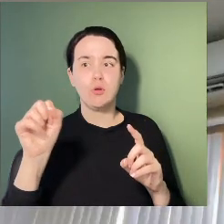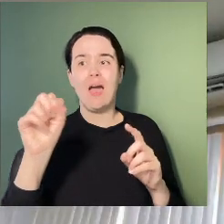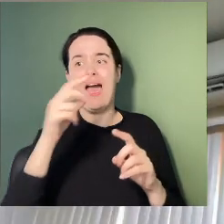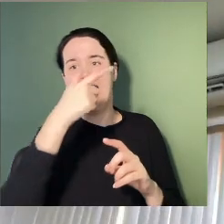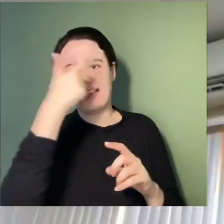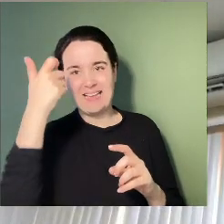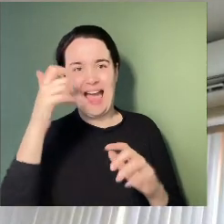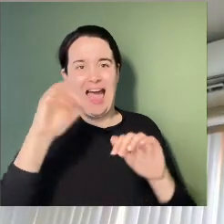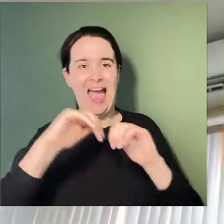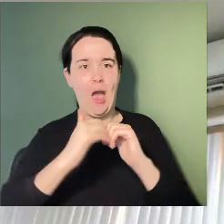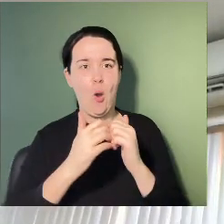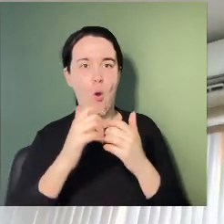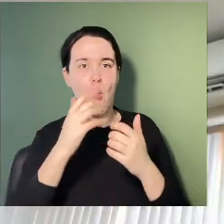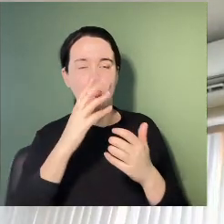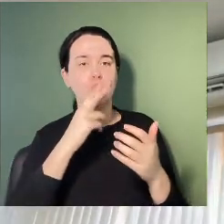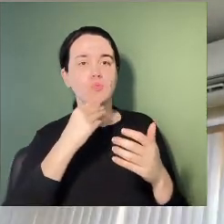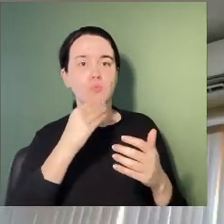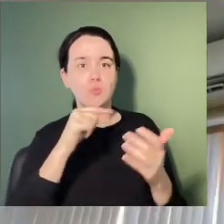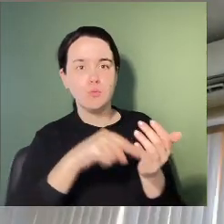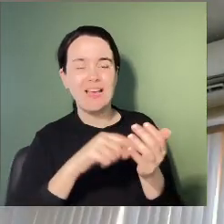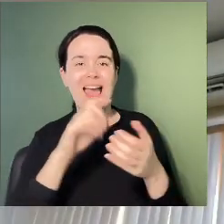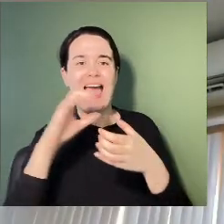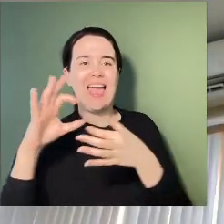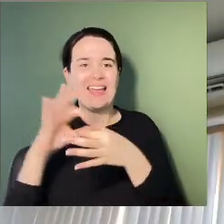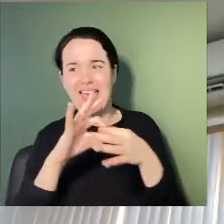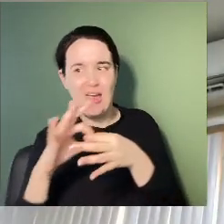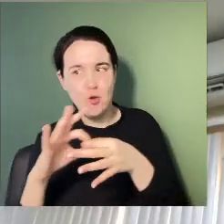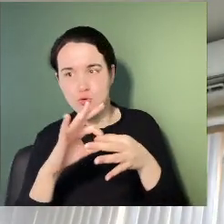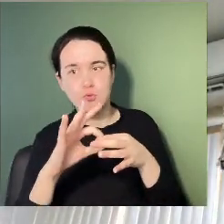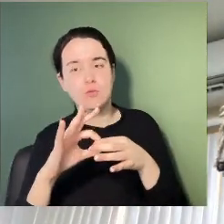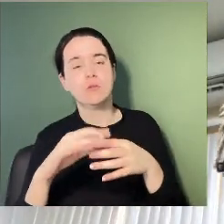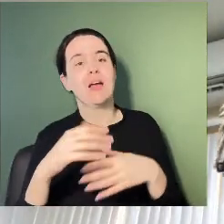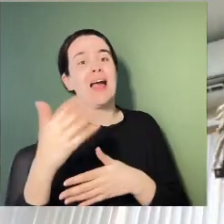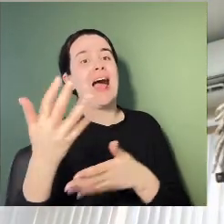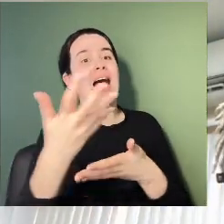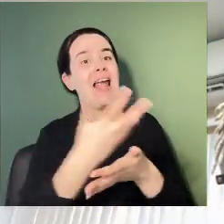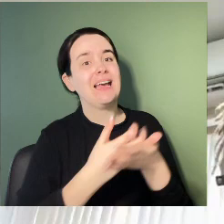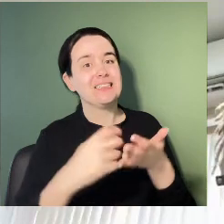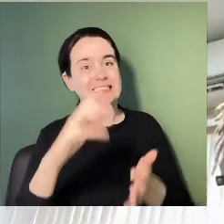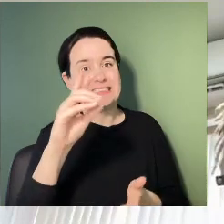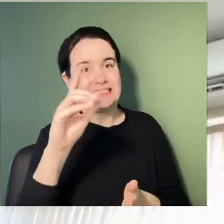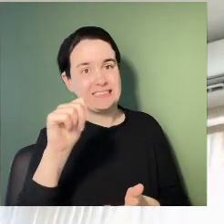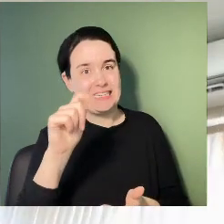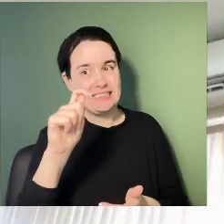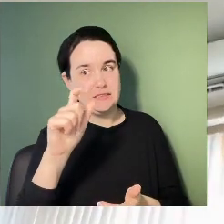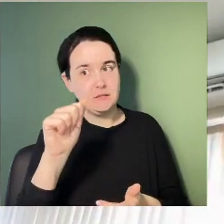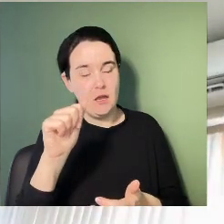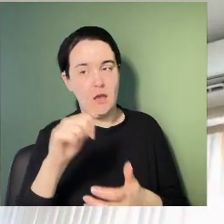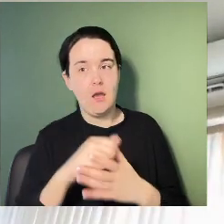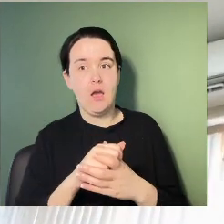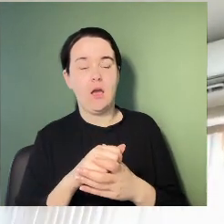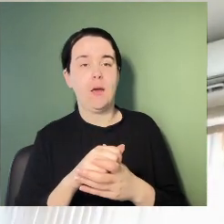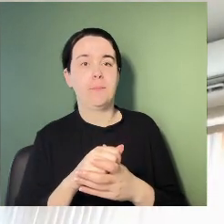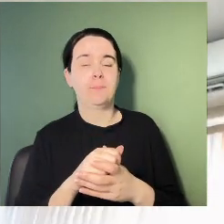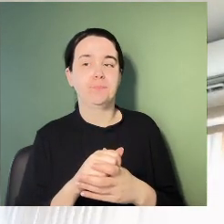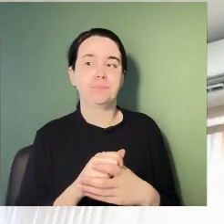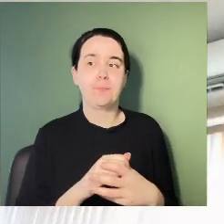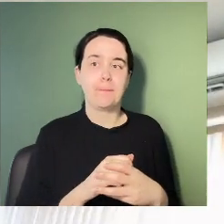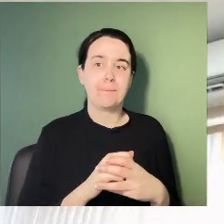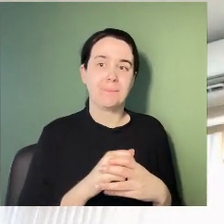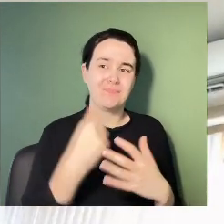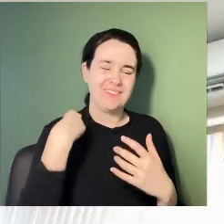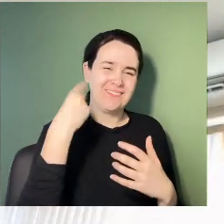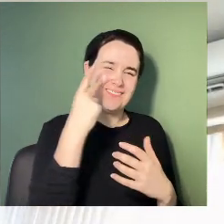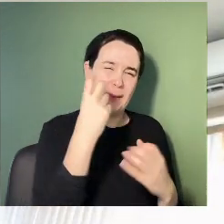to engage them and what not to do. And also in terms of data mining, we've seen that there